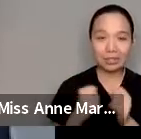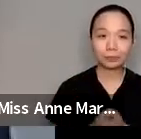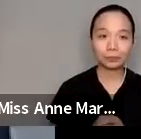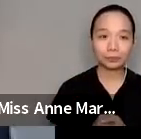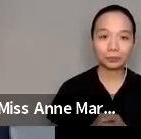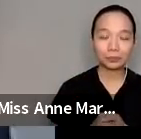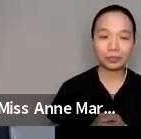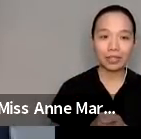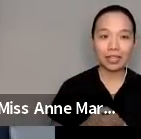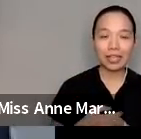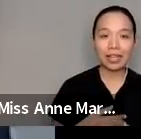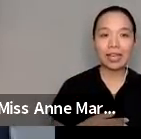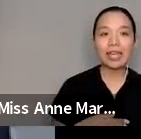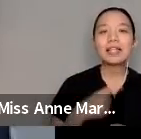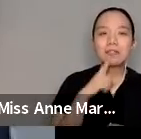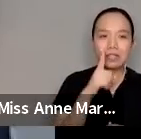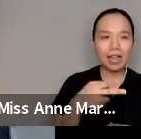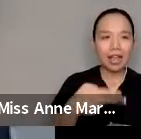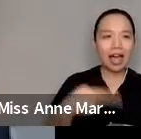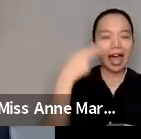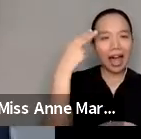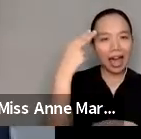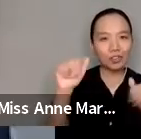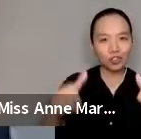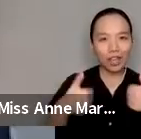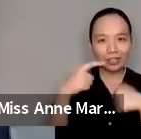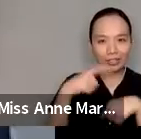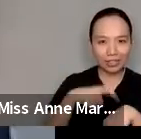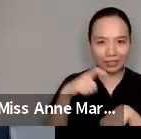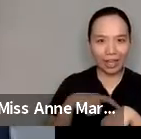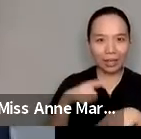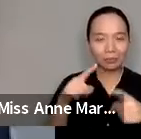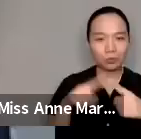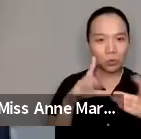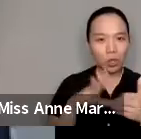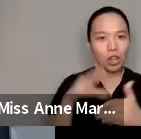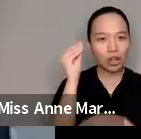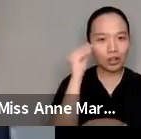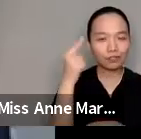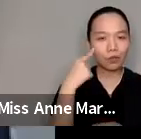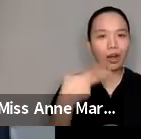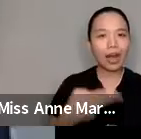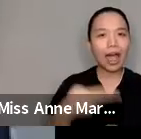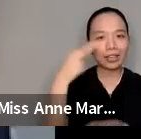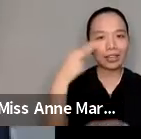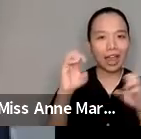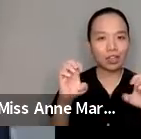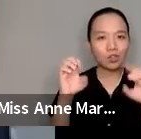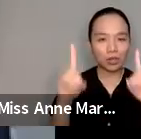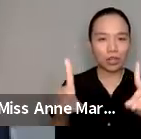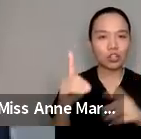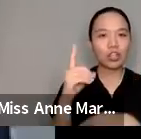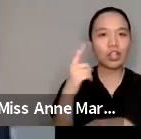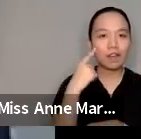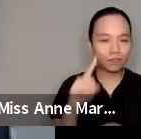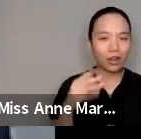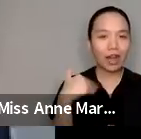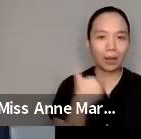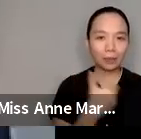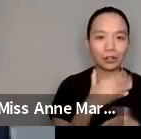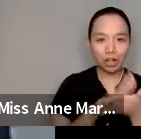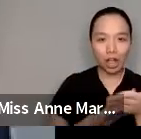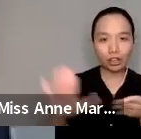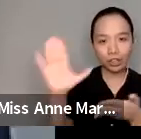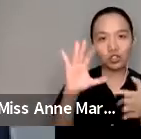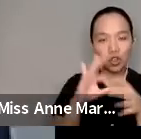It's a high challenging time to learn through this new normal for higher education as for our College of